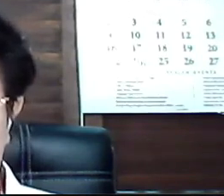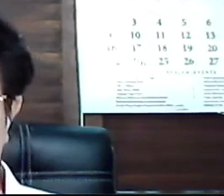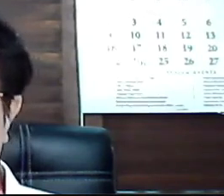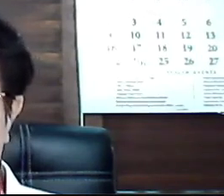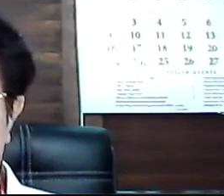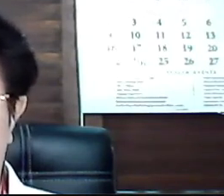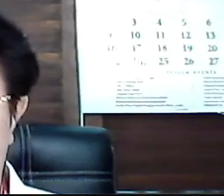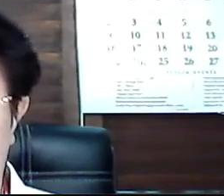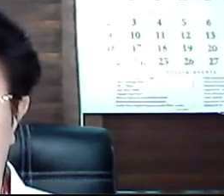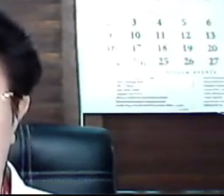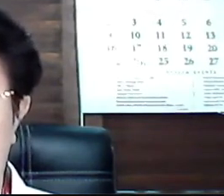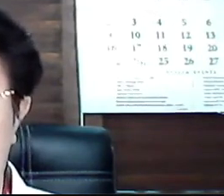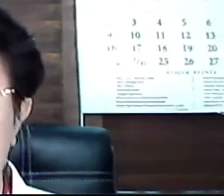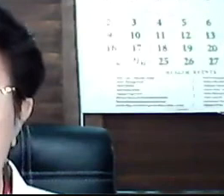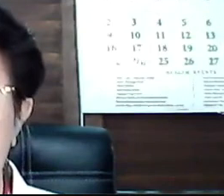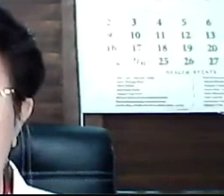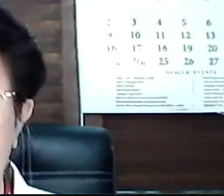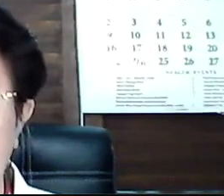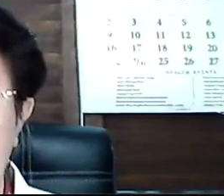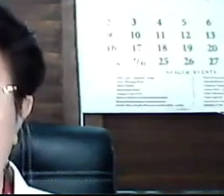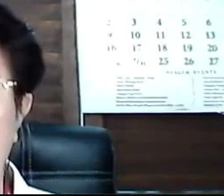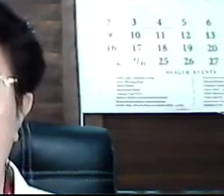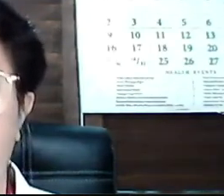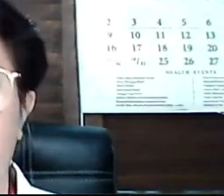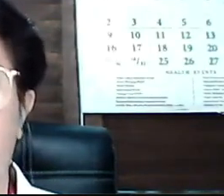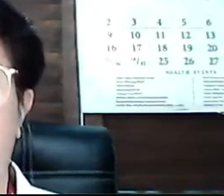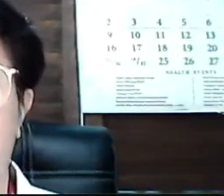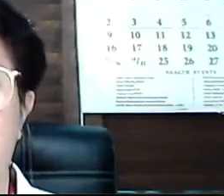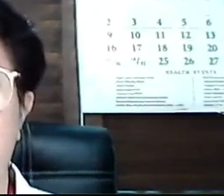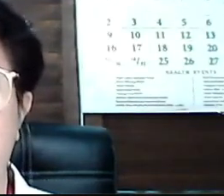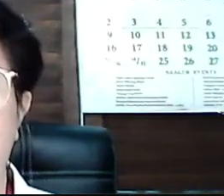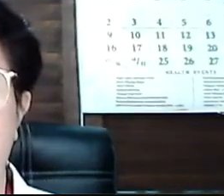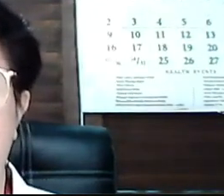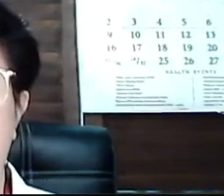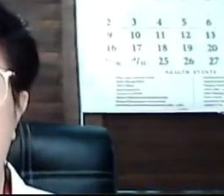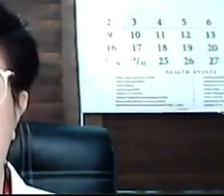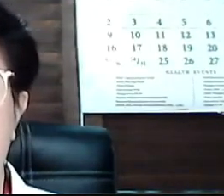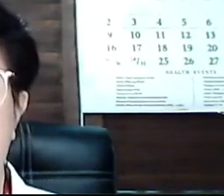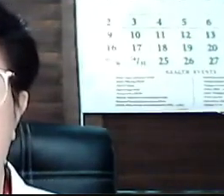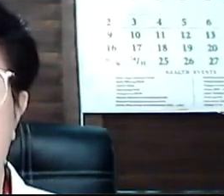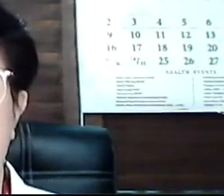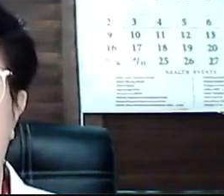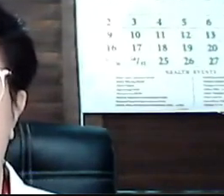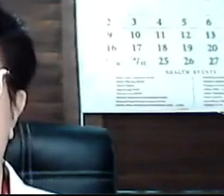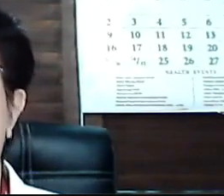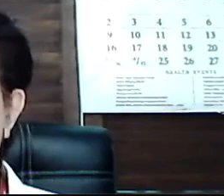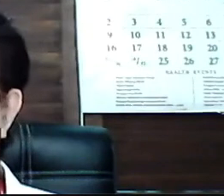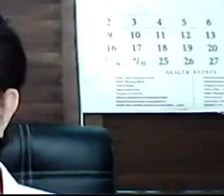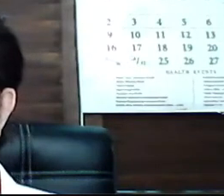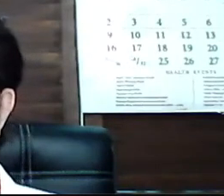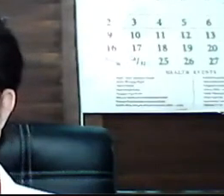government agencies are, working together to really, look for ways to improve things through